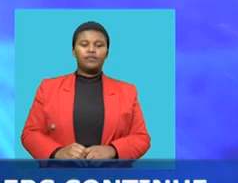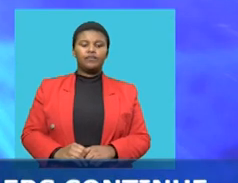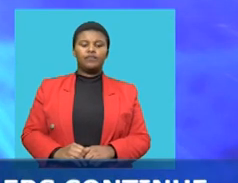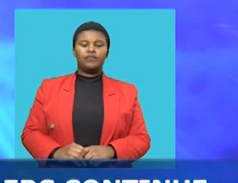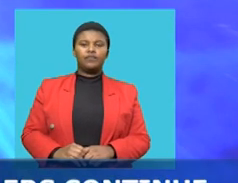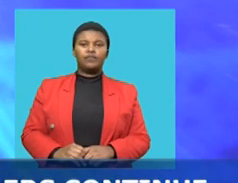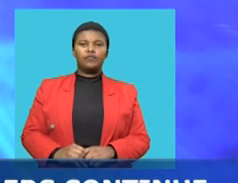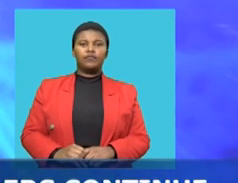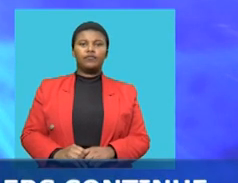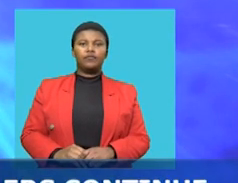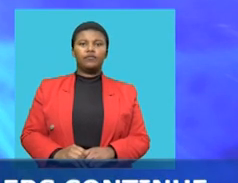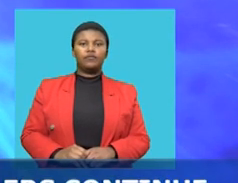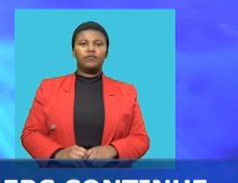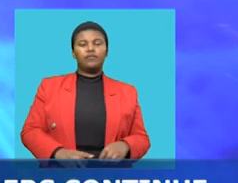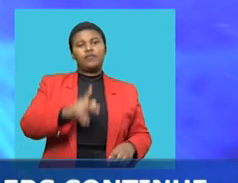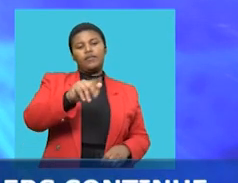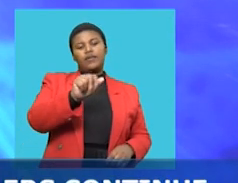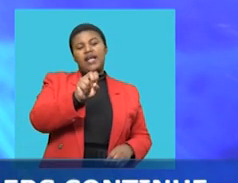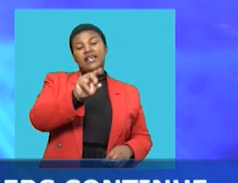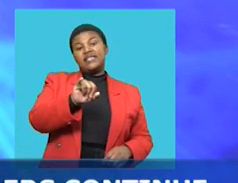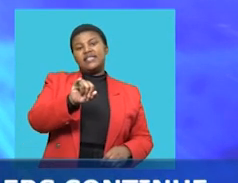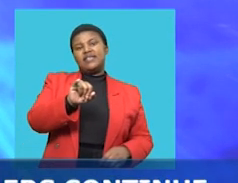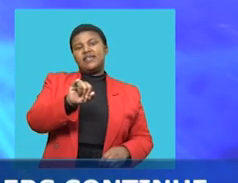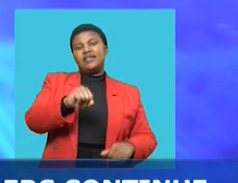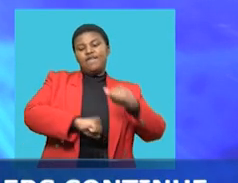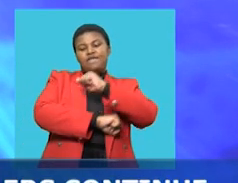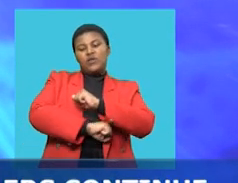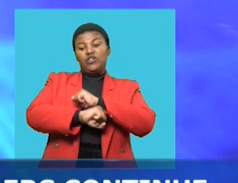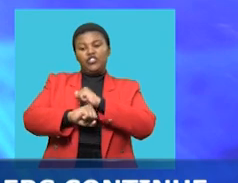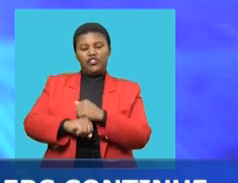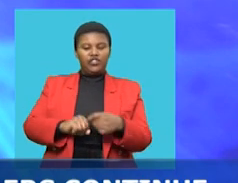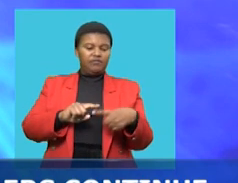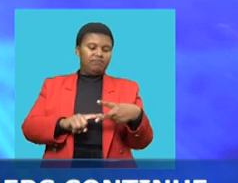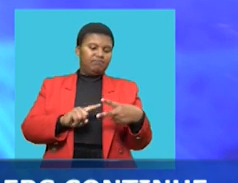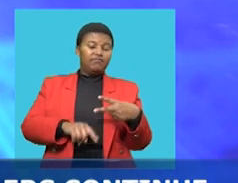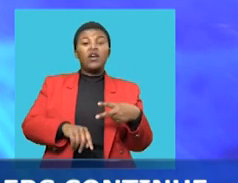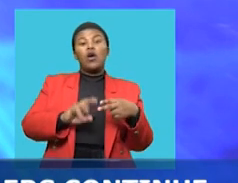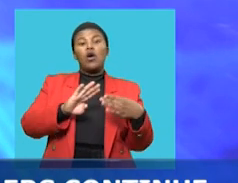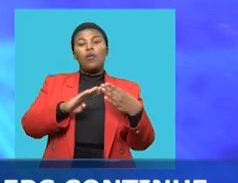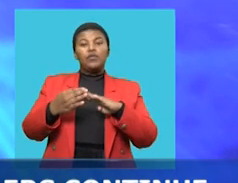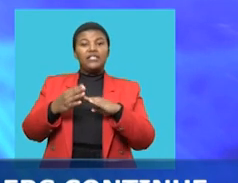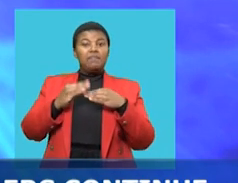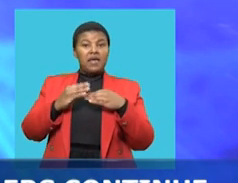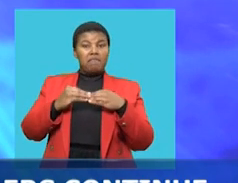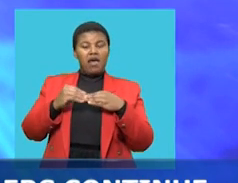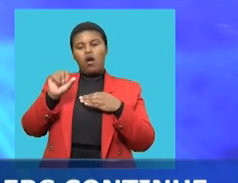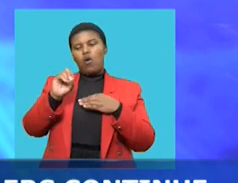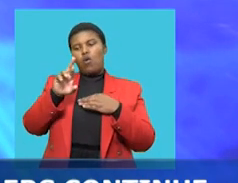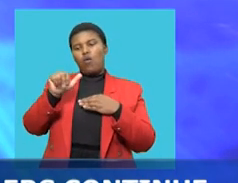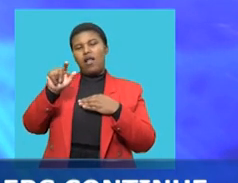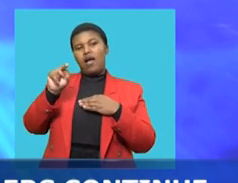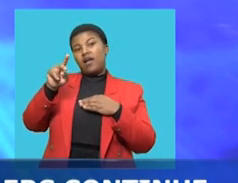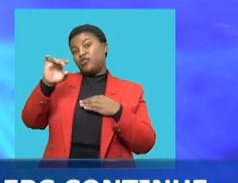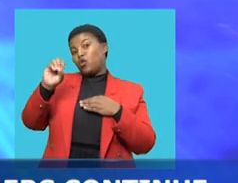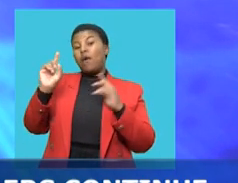And 2 weeks ago, the Ikasi Hero Foundation, Makhalimele Foundation, and community members of Orlando East came together to clean the house of a stay-alone old lady